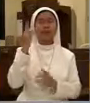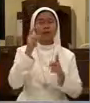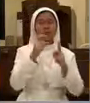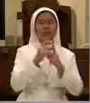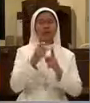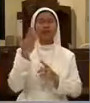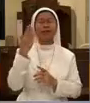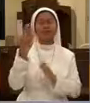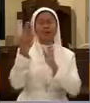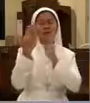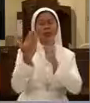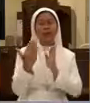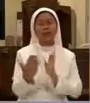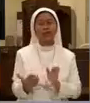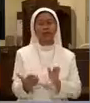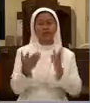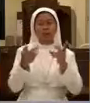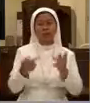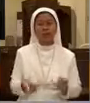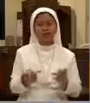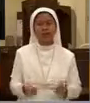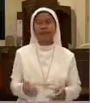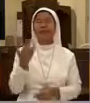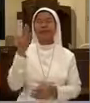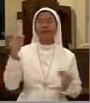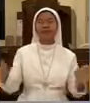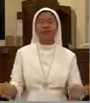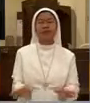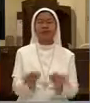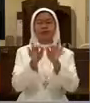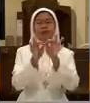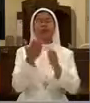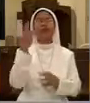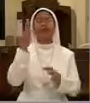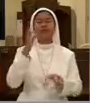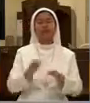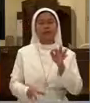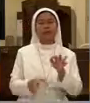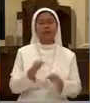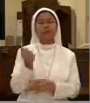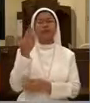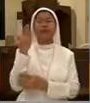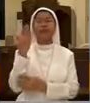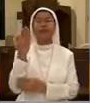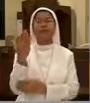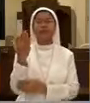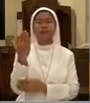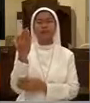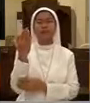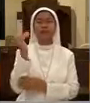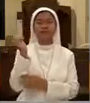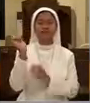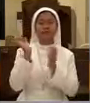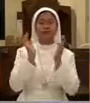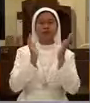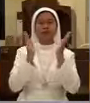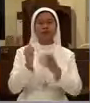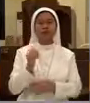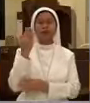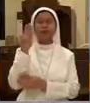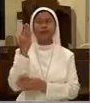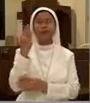his presence, his Eucharist, his justice, his service,